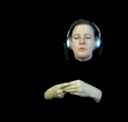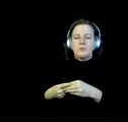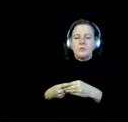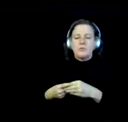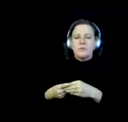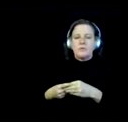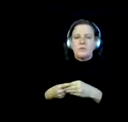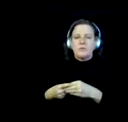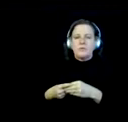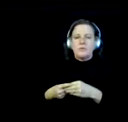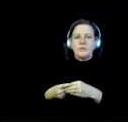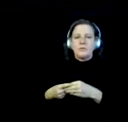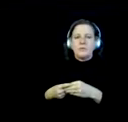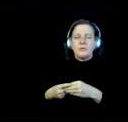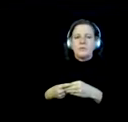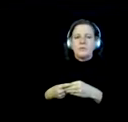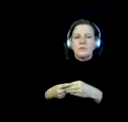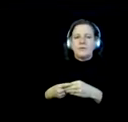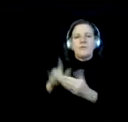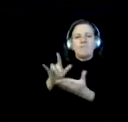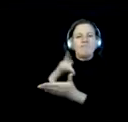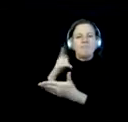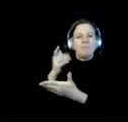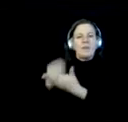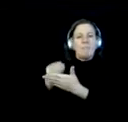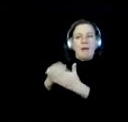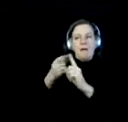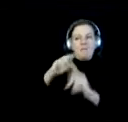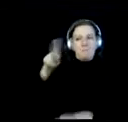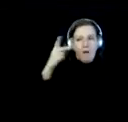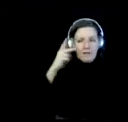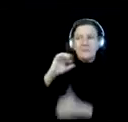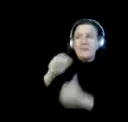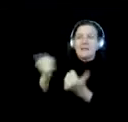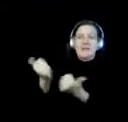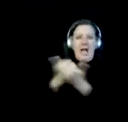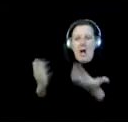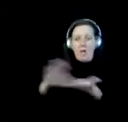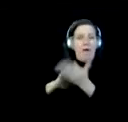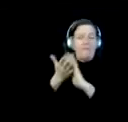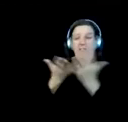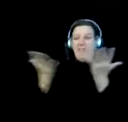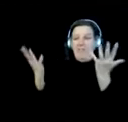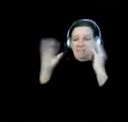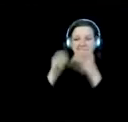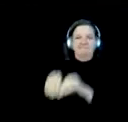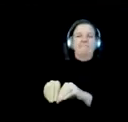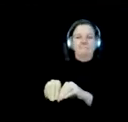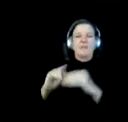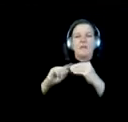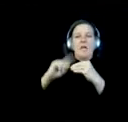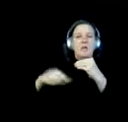like the commodification of politics and how kind of everything had become absorbed into these cycles, and